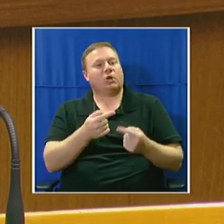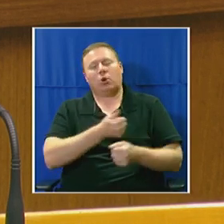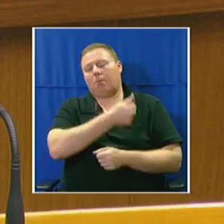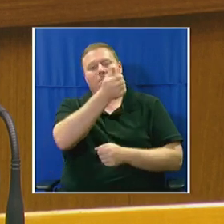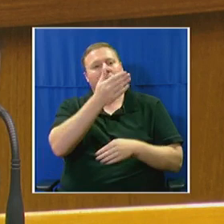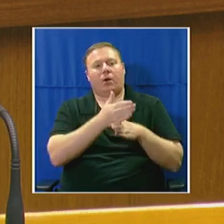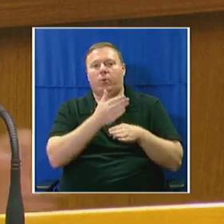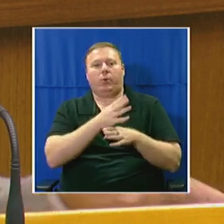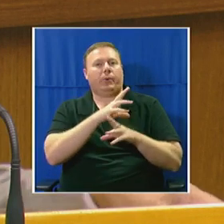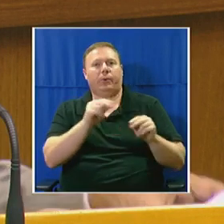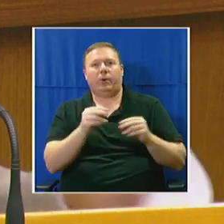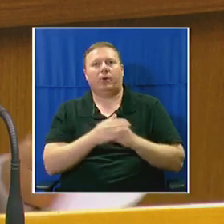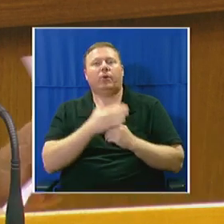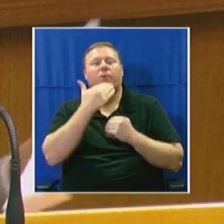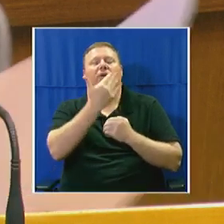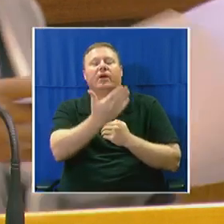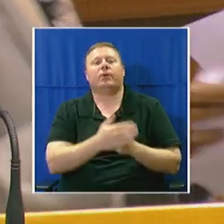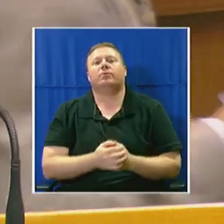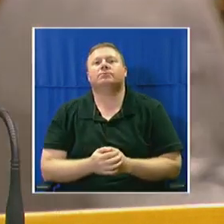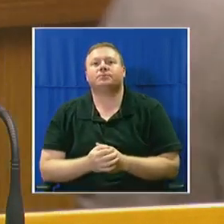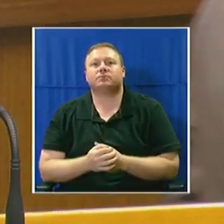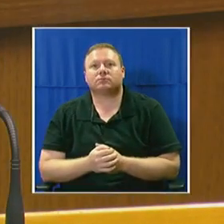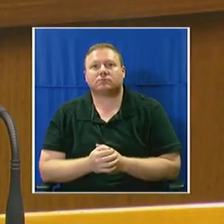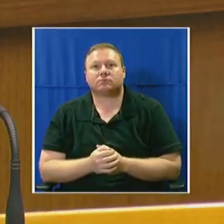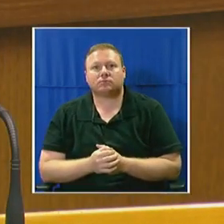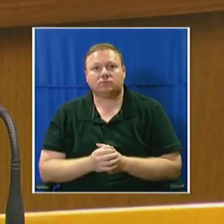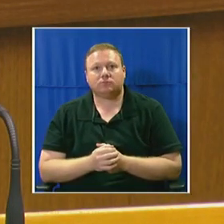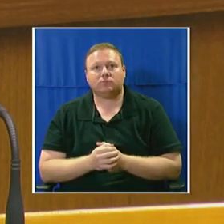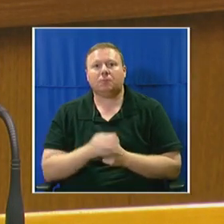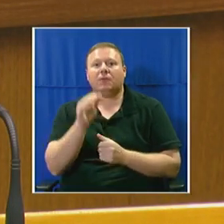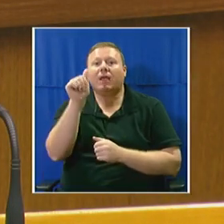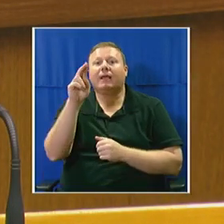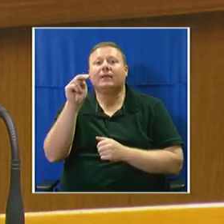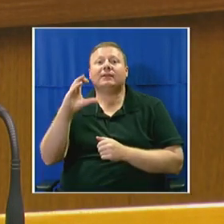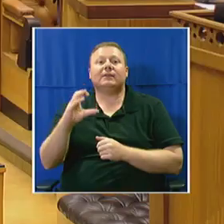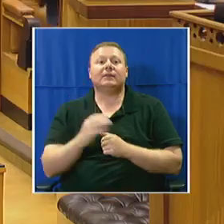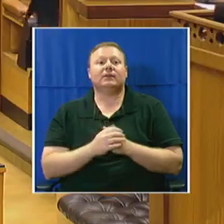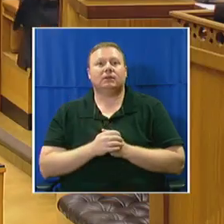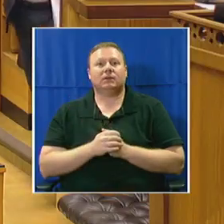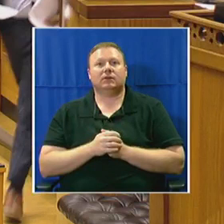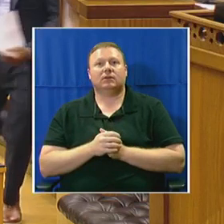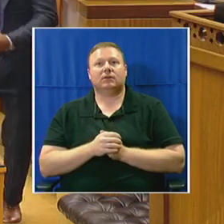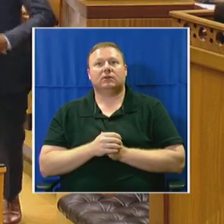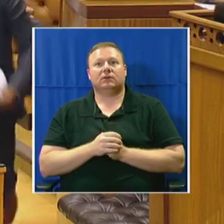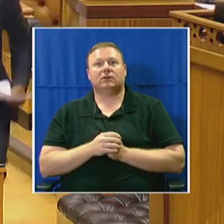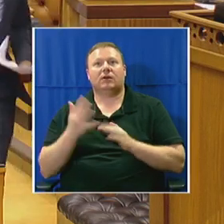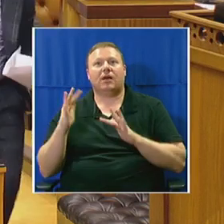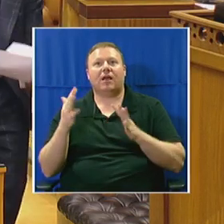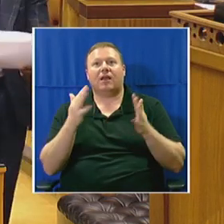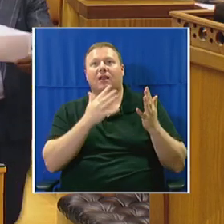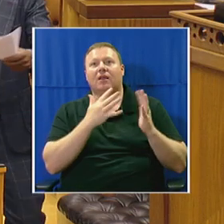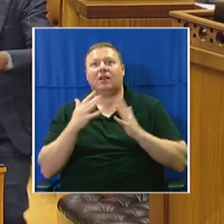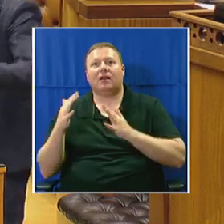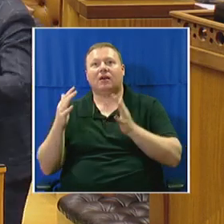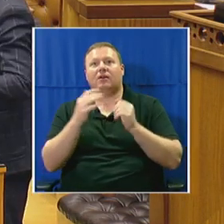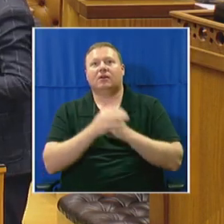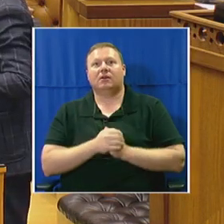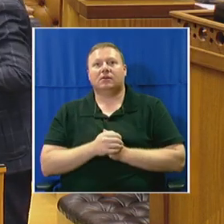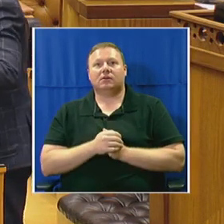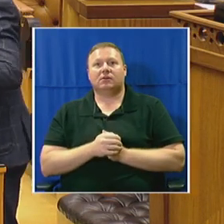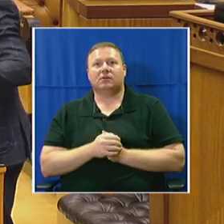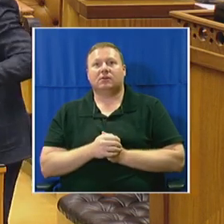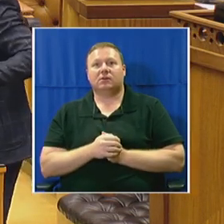view that all due prop processes were indeed followed and considering the facts contained in the report he is not to be